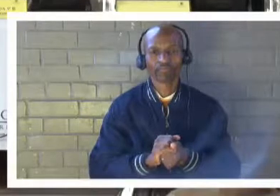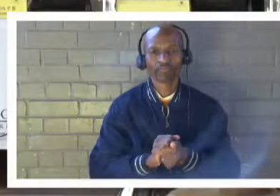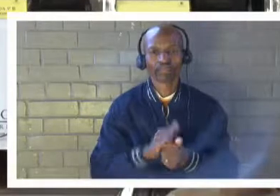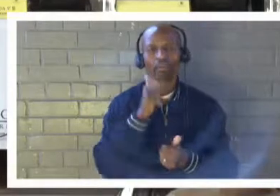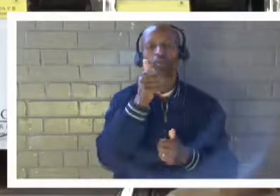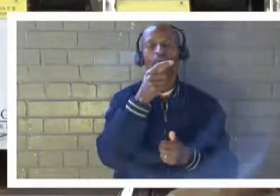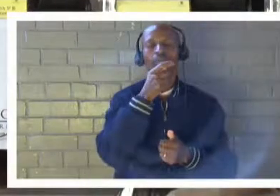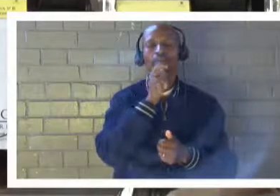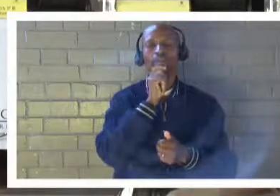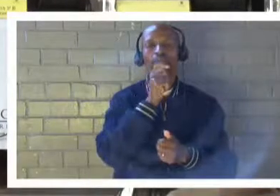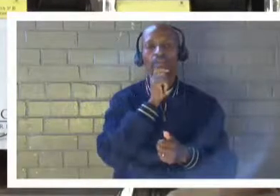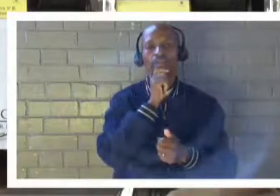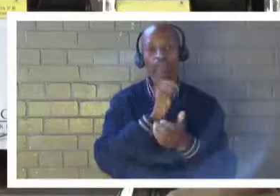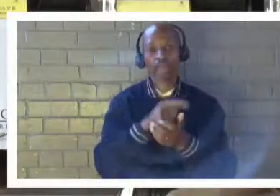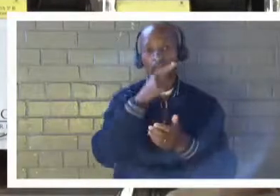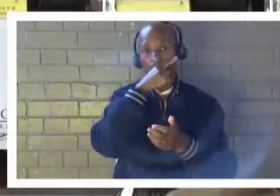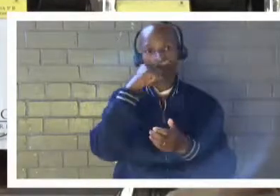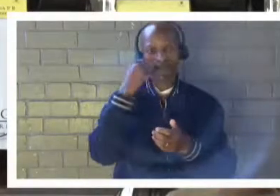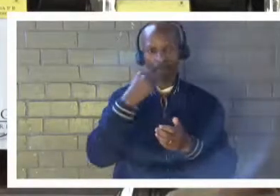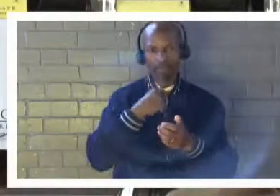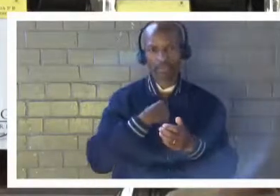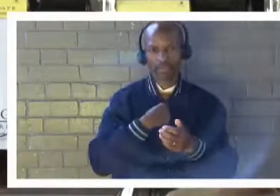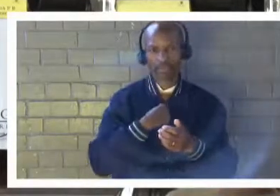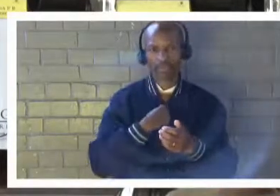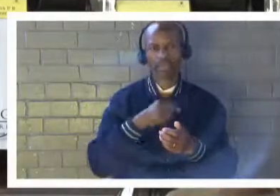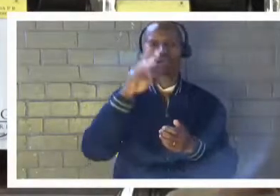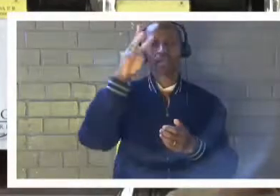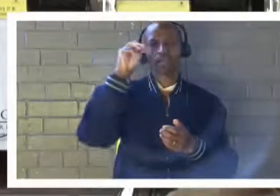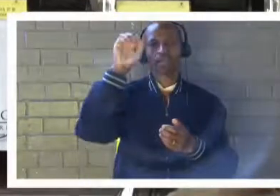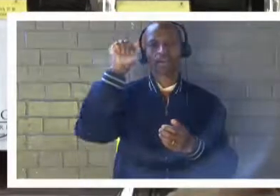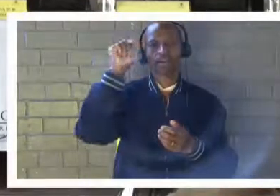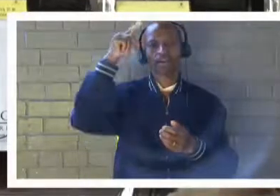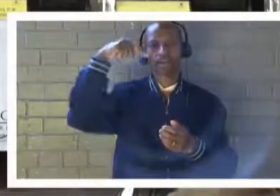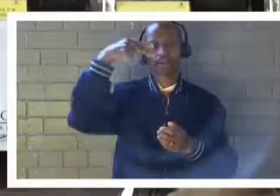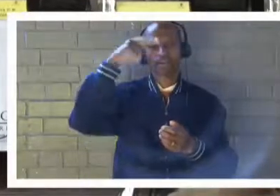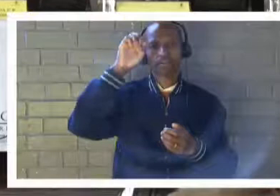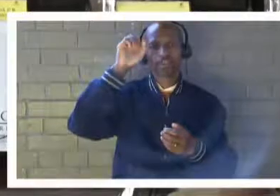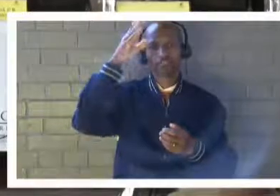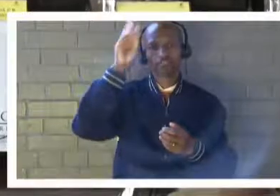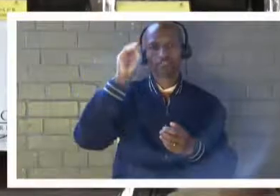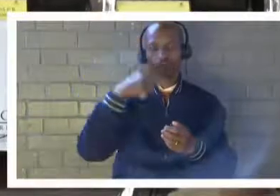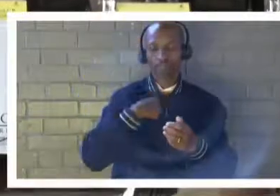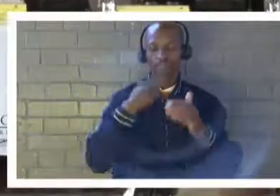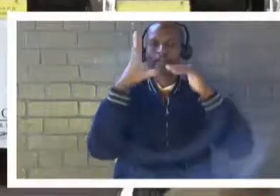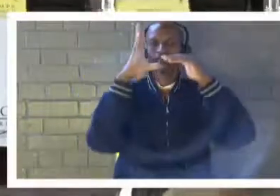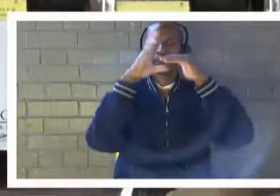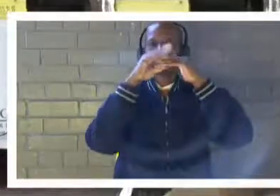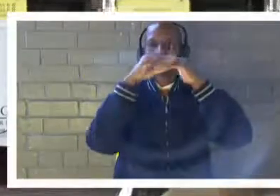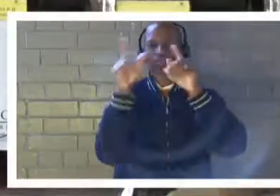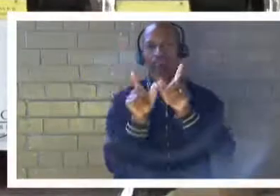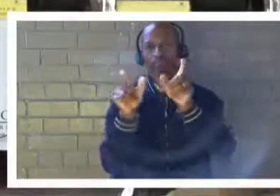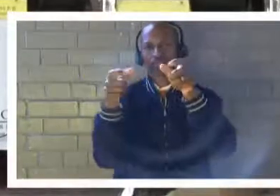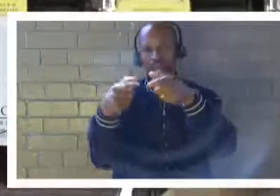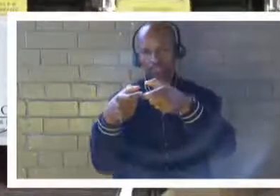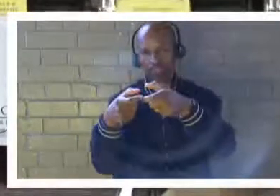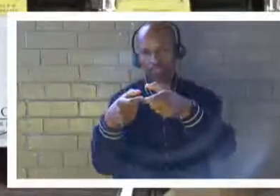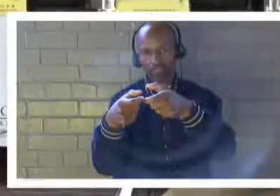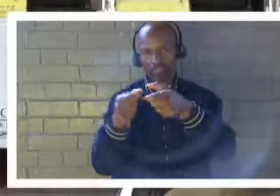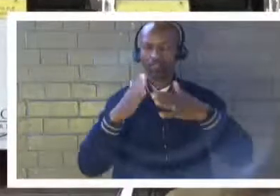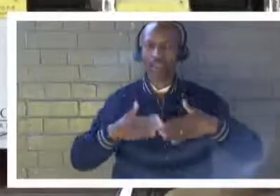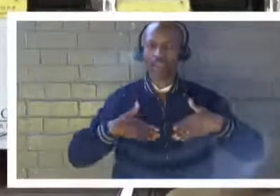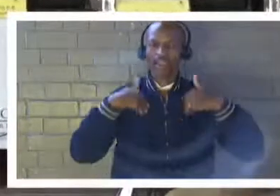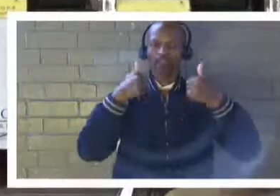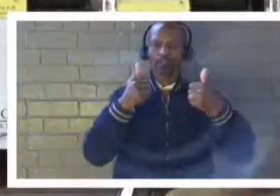Good morning. My name is Mapifo Mohalelitsie, a member of the Committee on